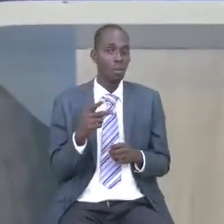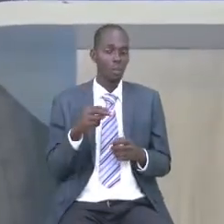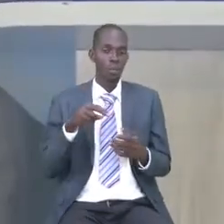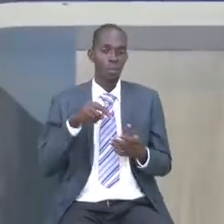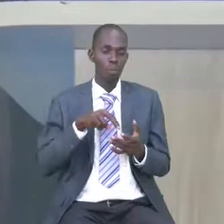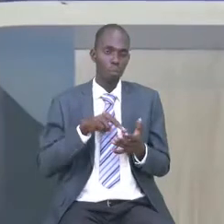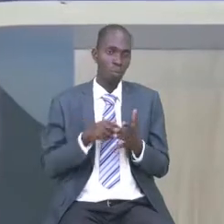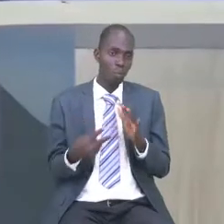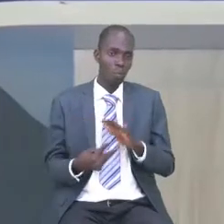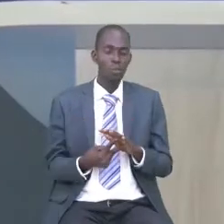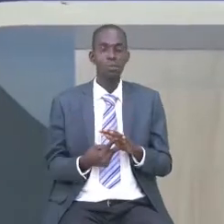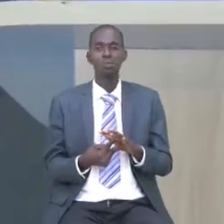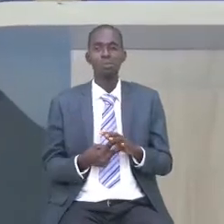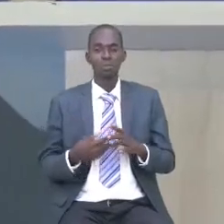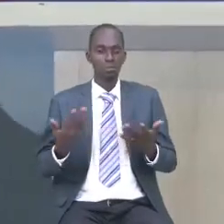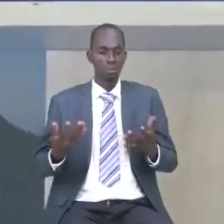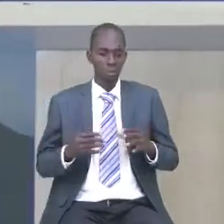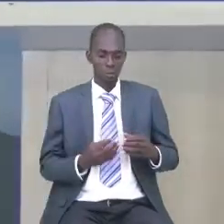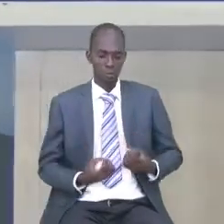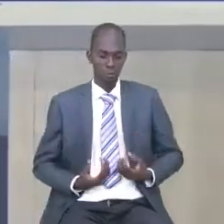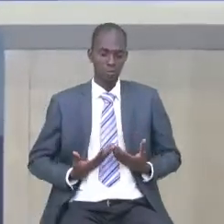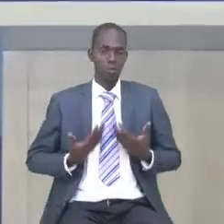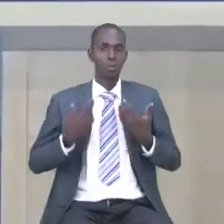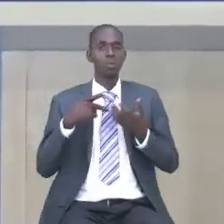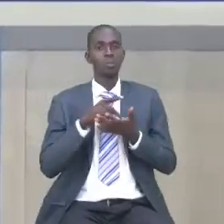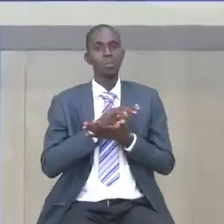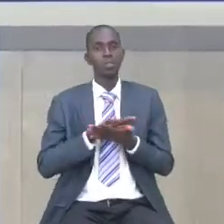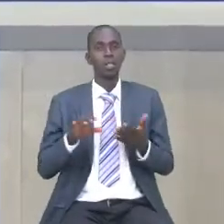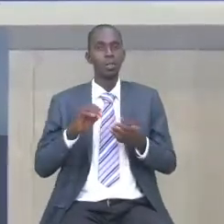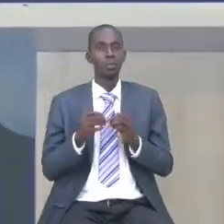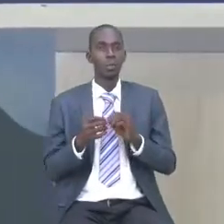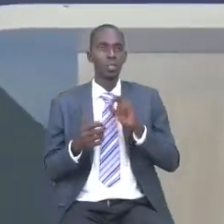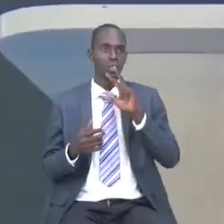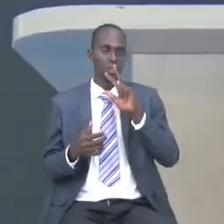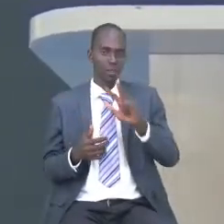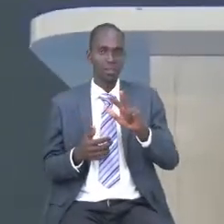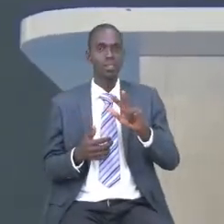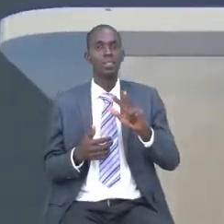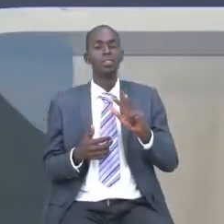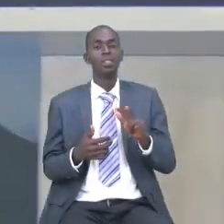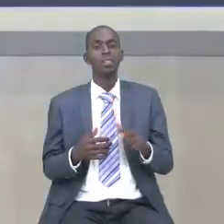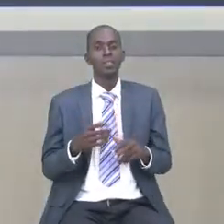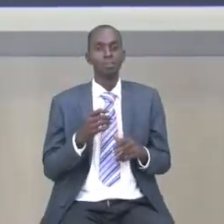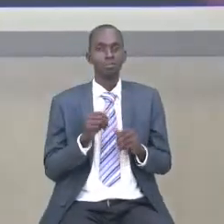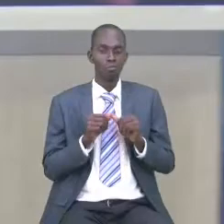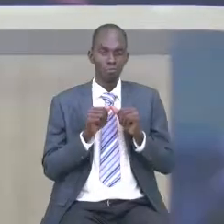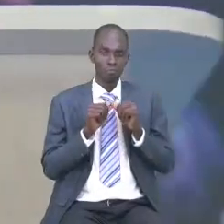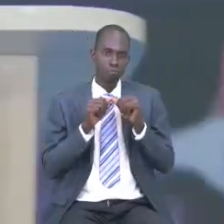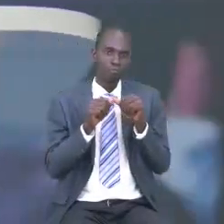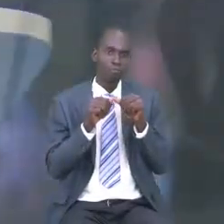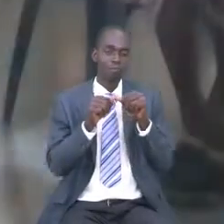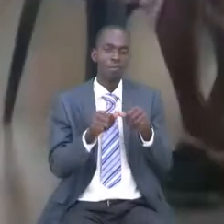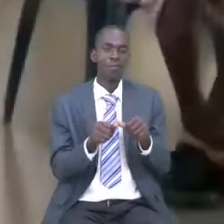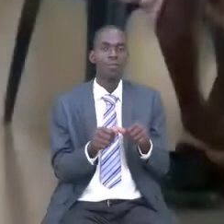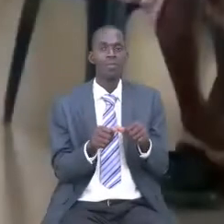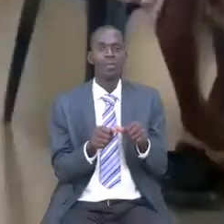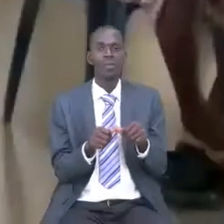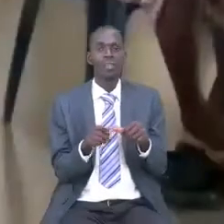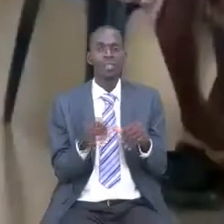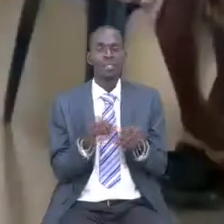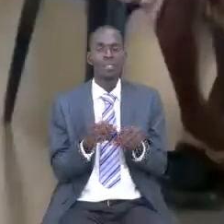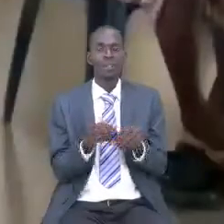purpose-driven purity. And number three, perseverance determining peak